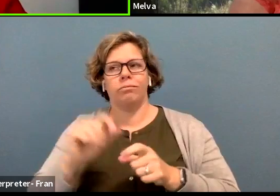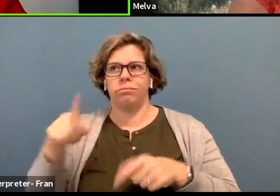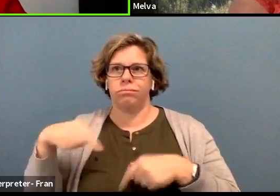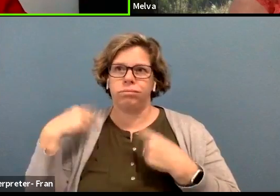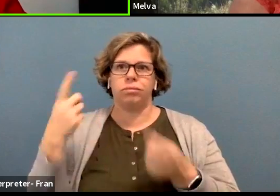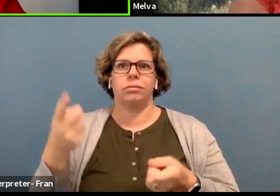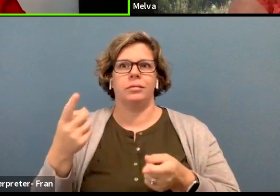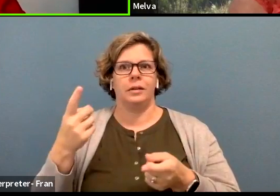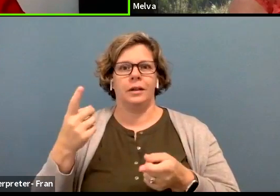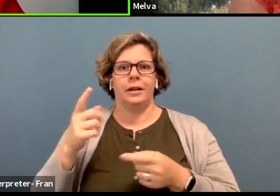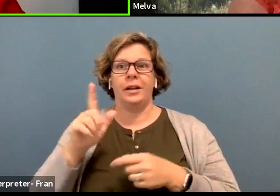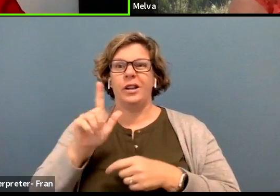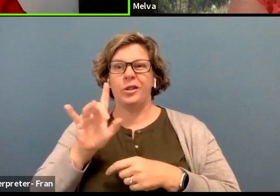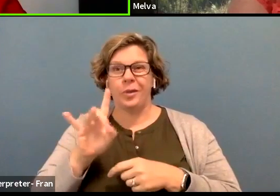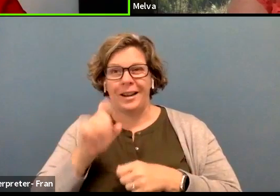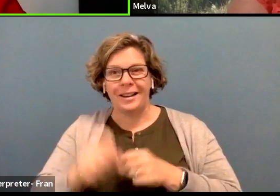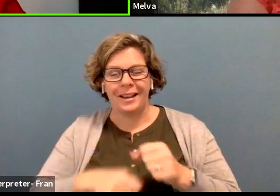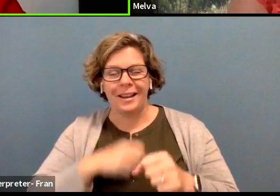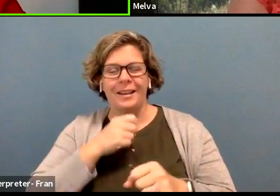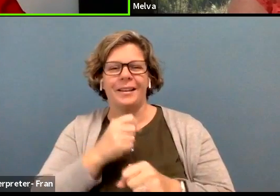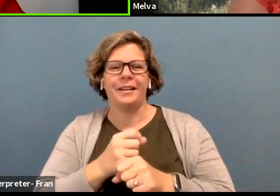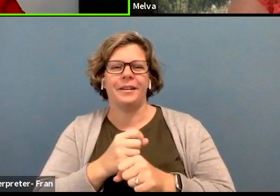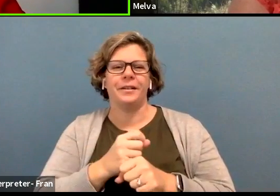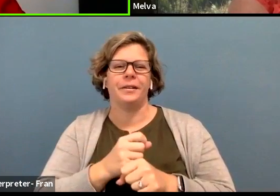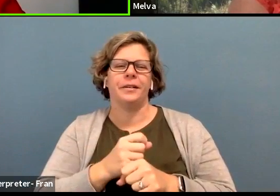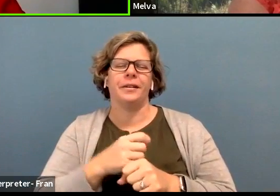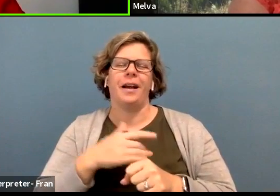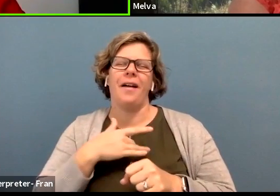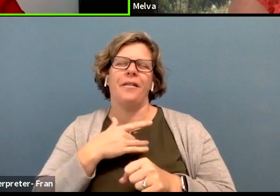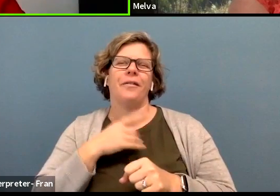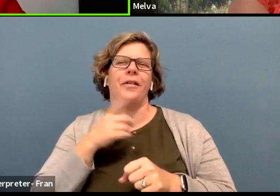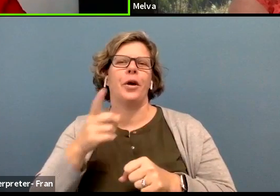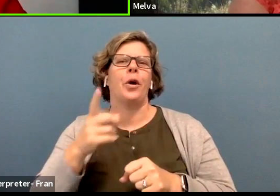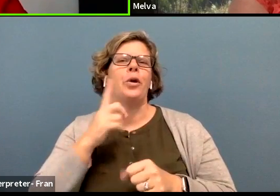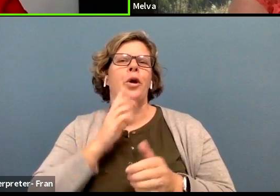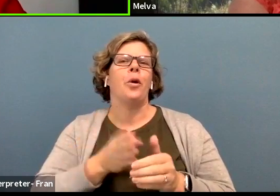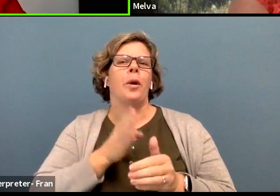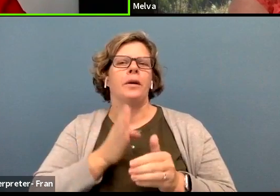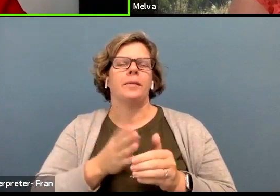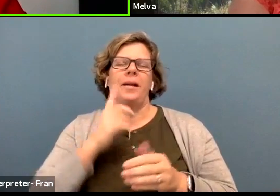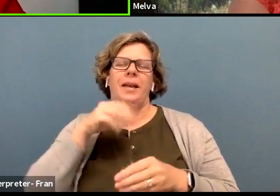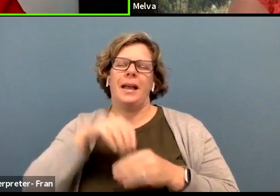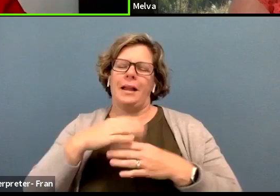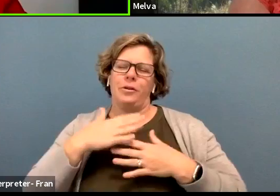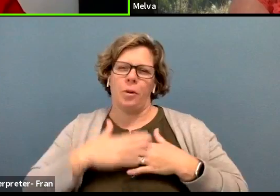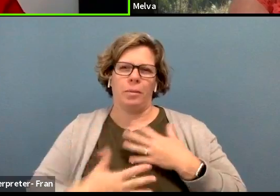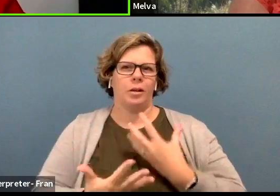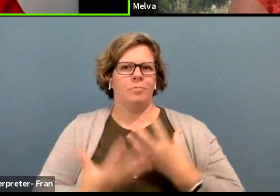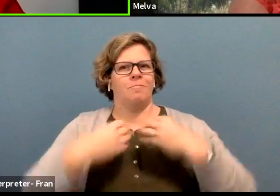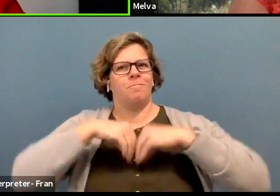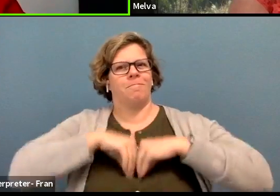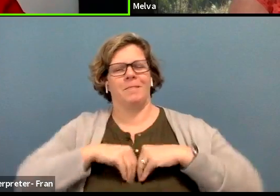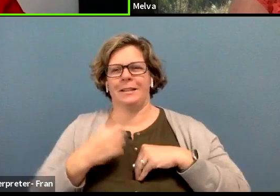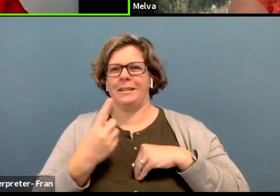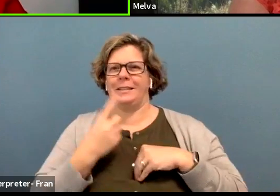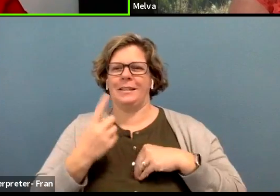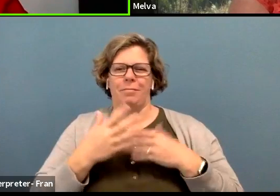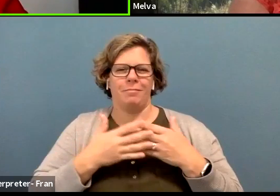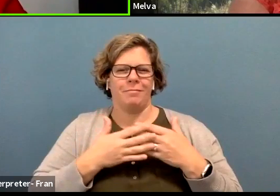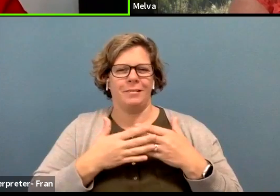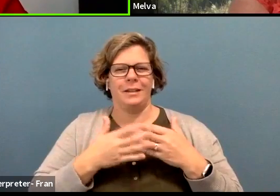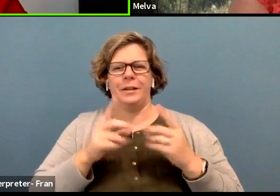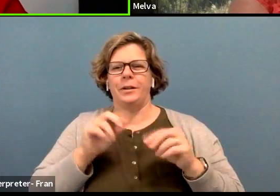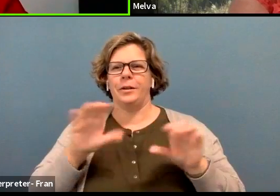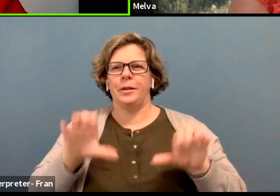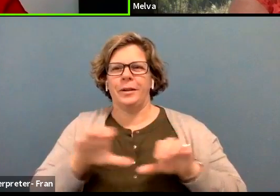you've joined LINC for 28 years, but I have a feeling that this has just been in your blood. So it's probably been something doing in